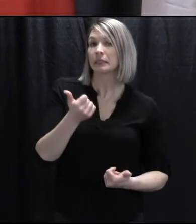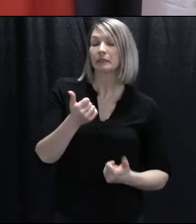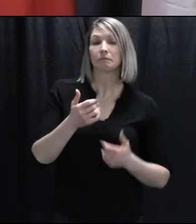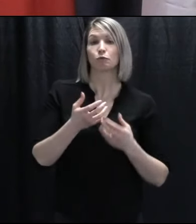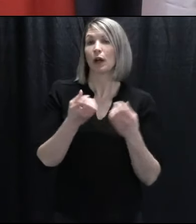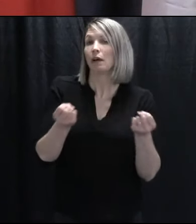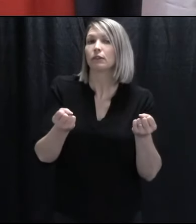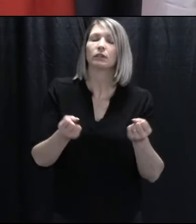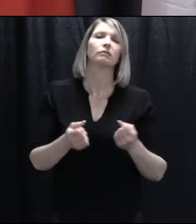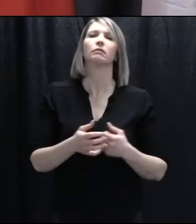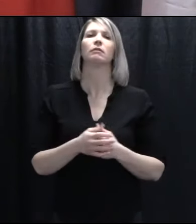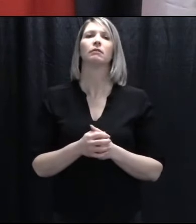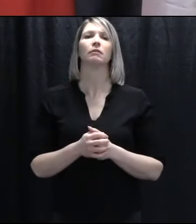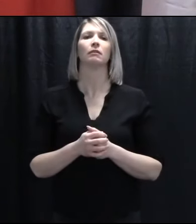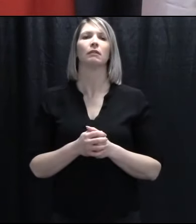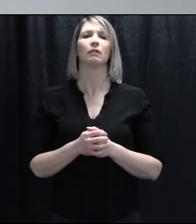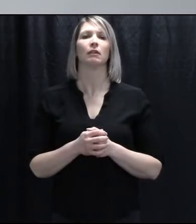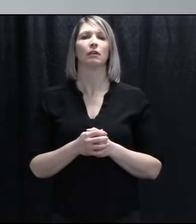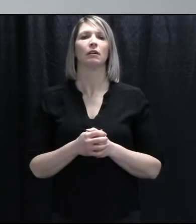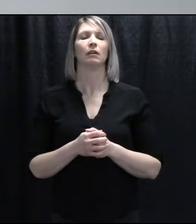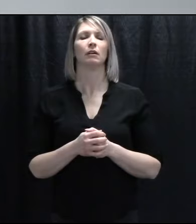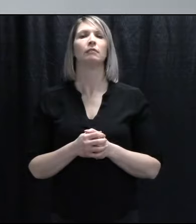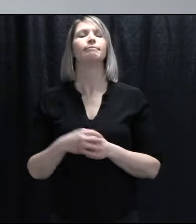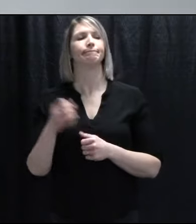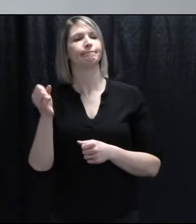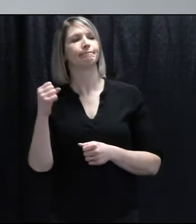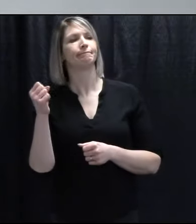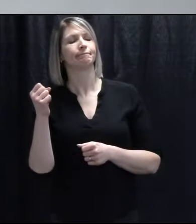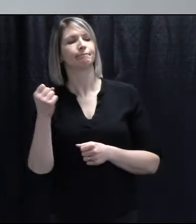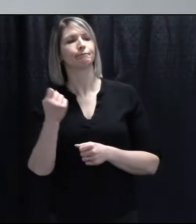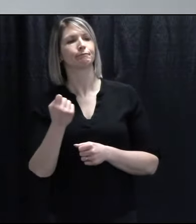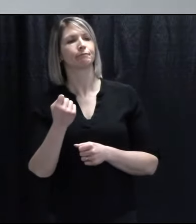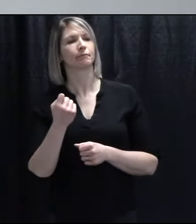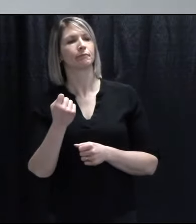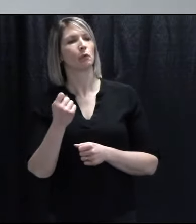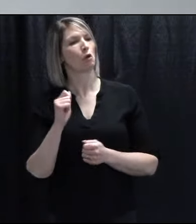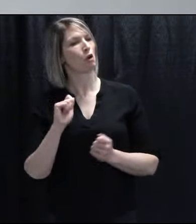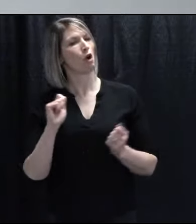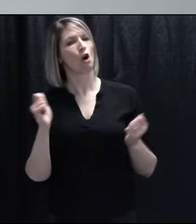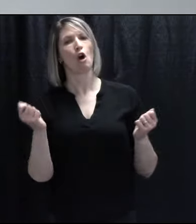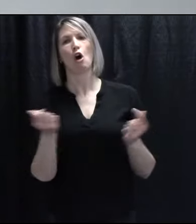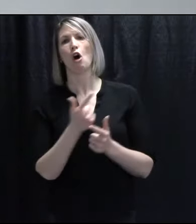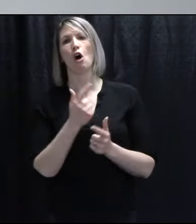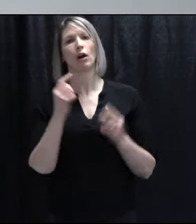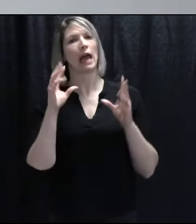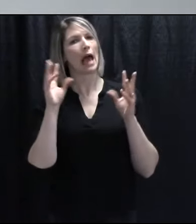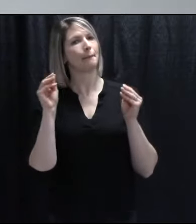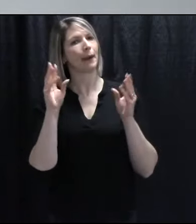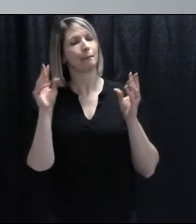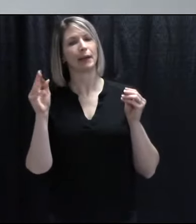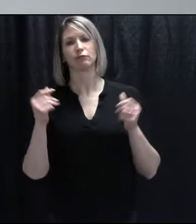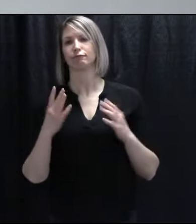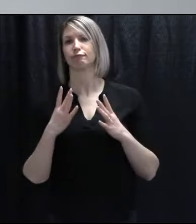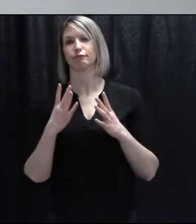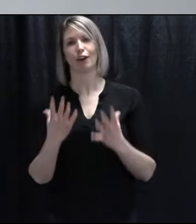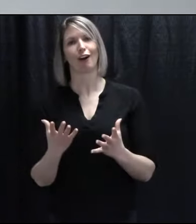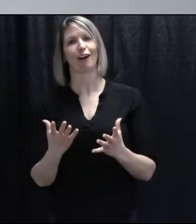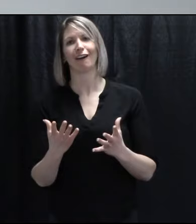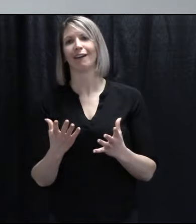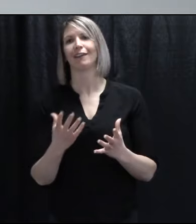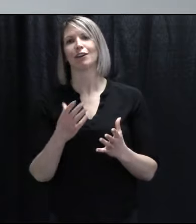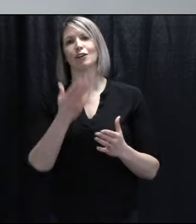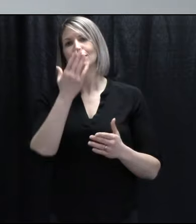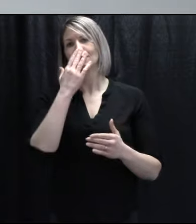Anthony. So my understanding is that all are doing well. Anyone who has been